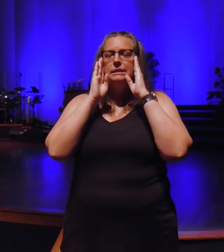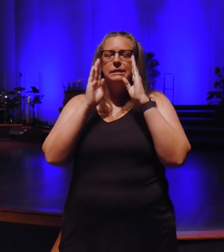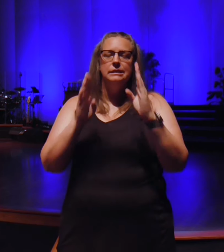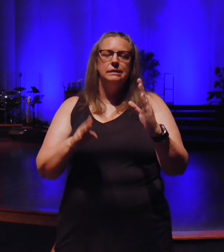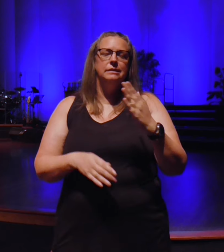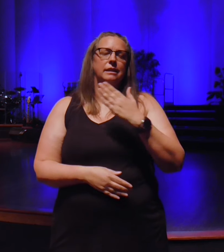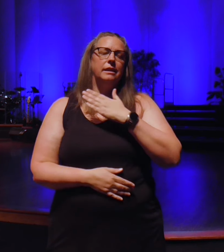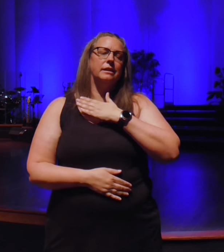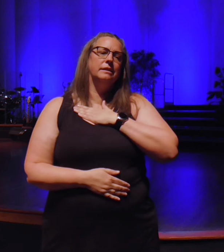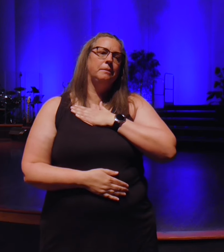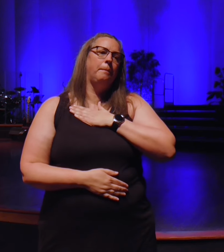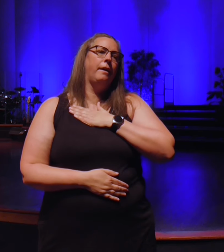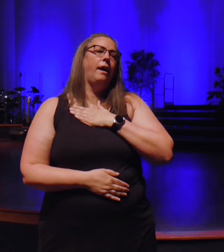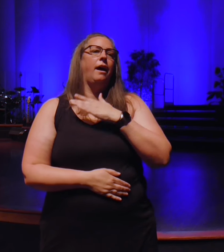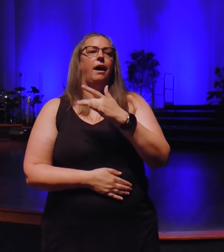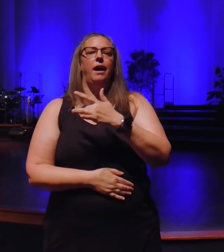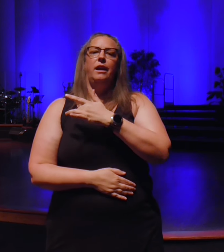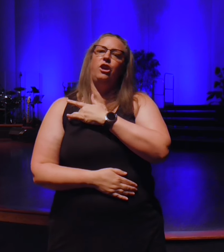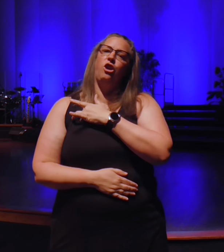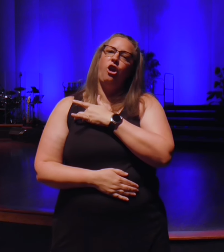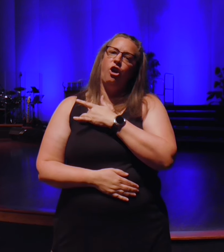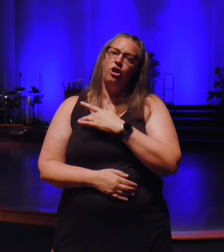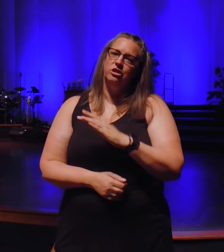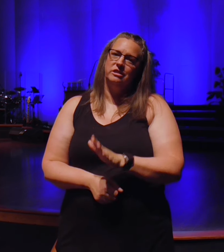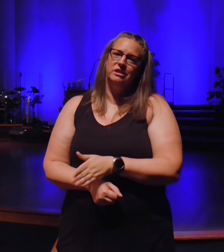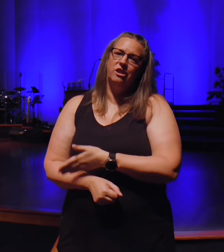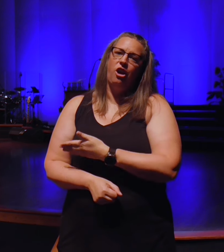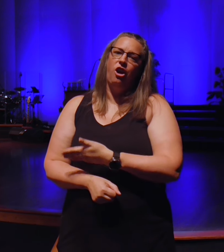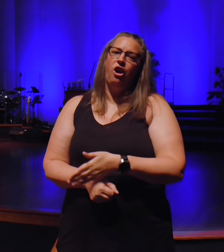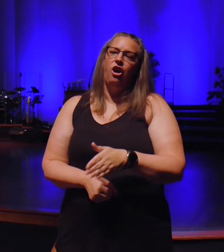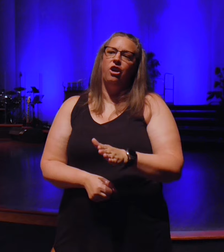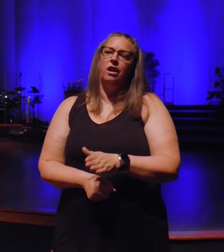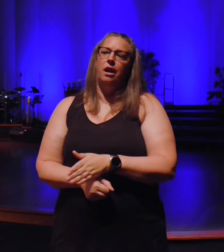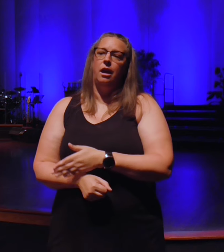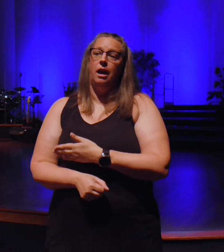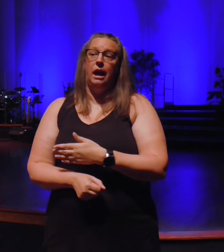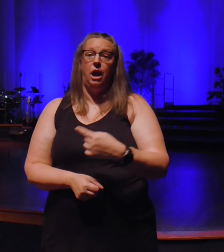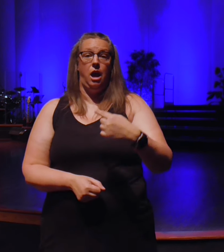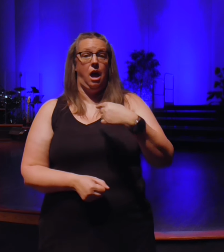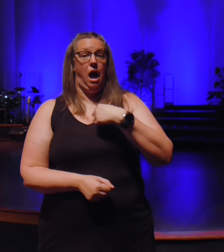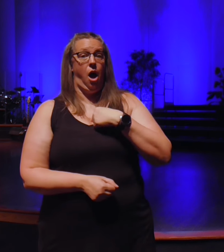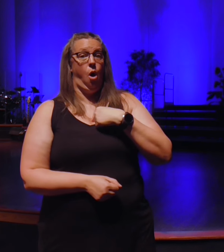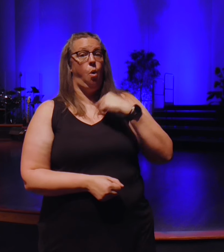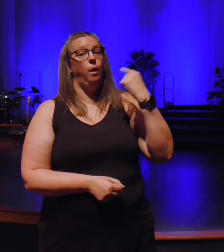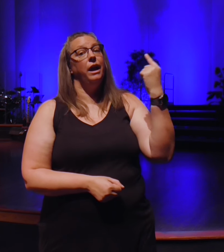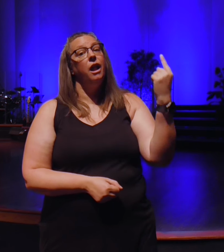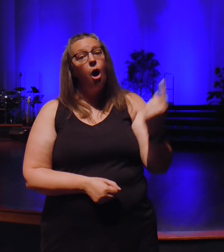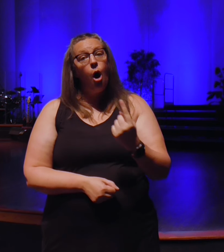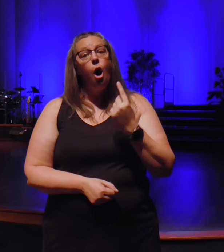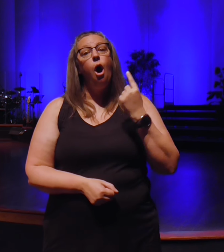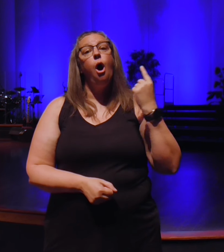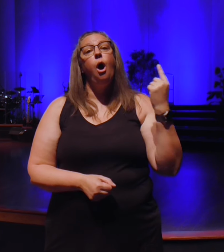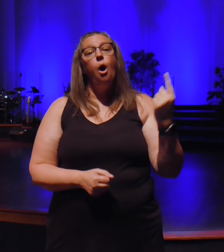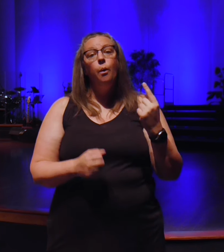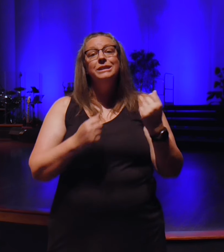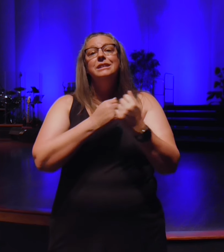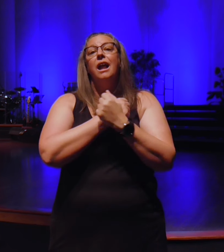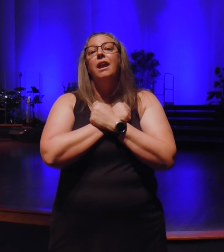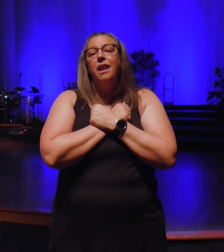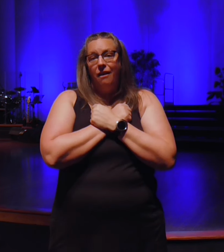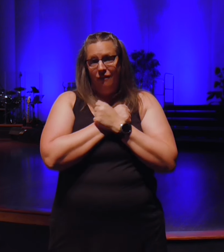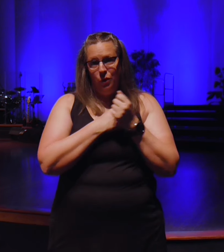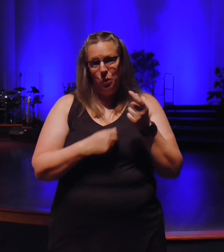listen, listen to my heart song. I will always love